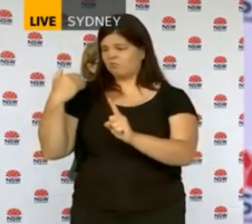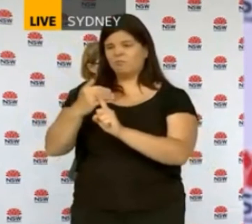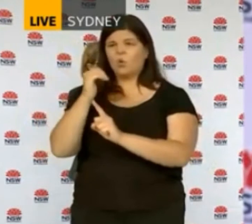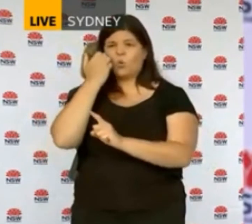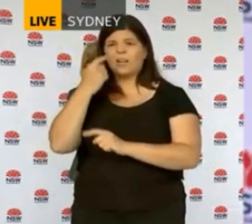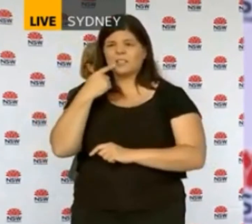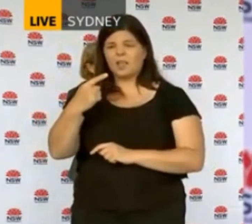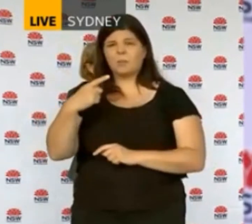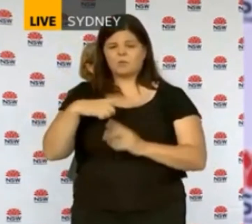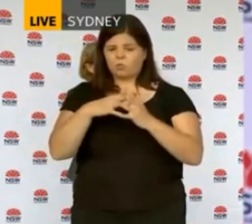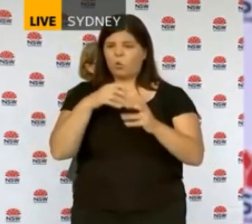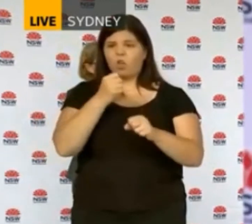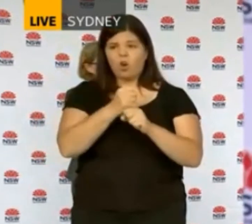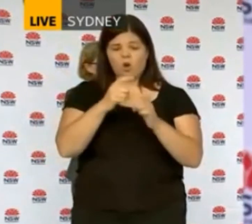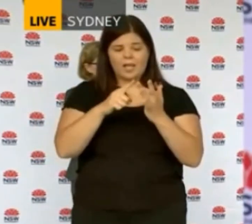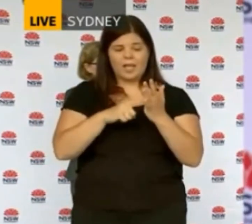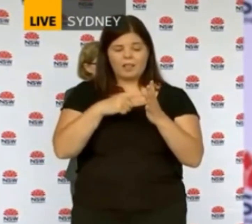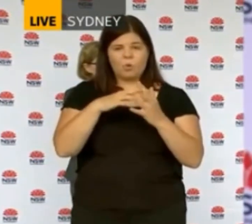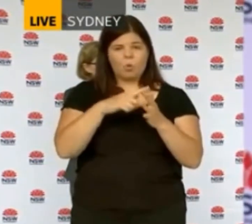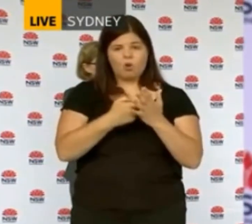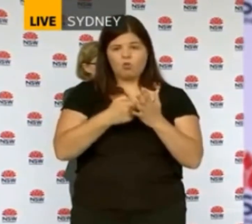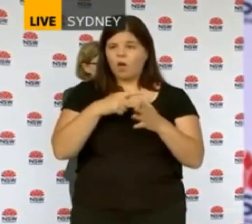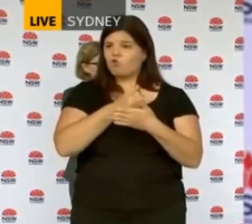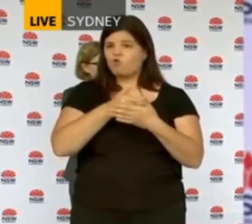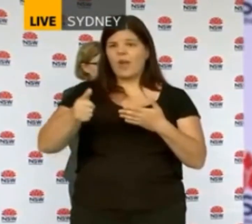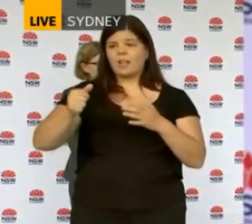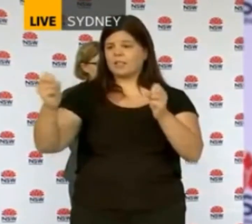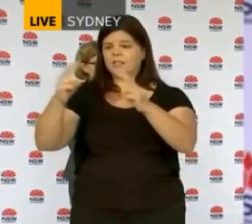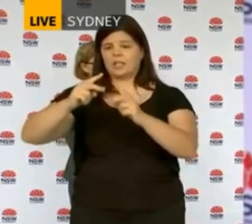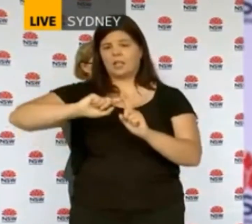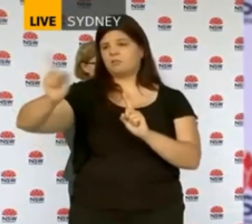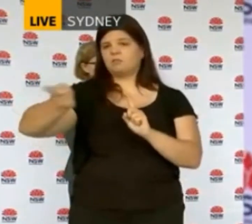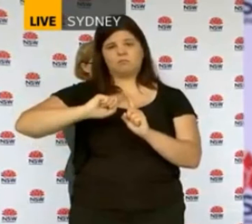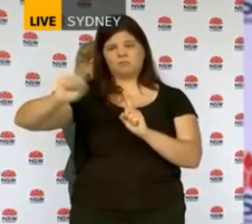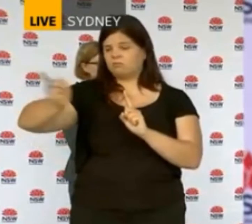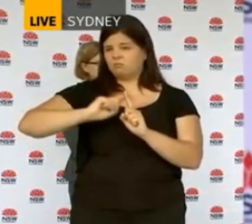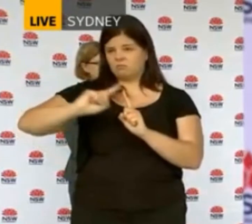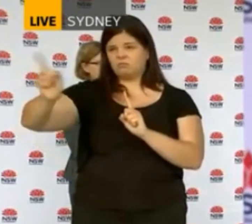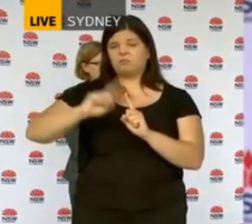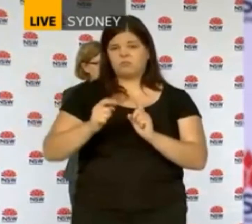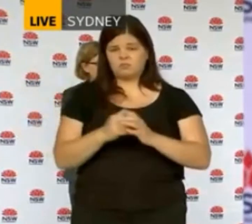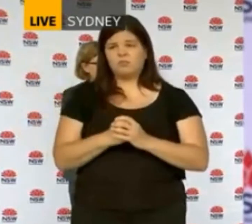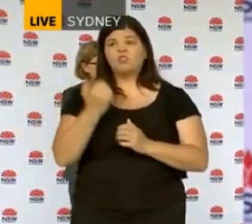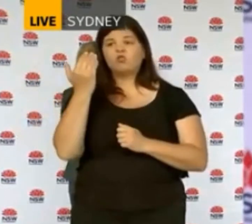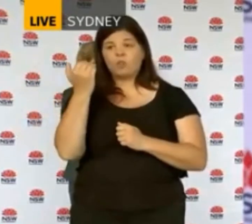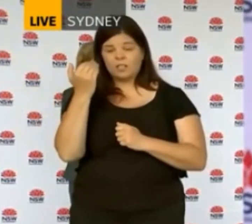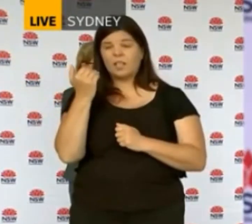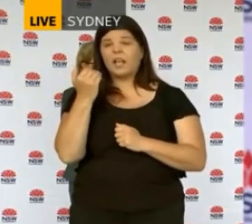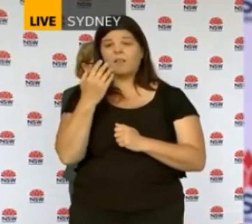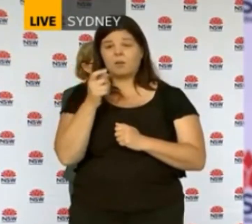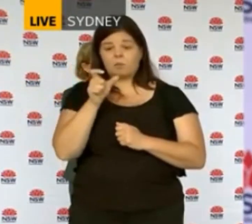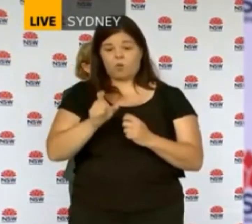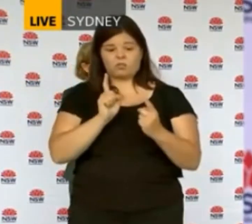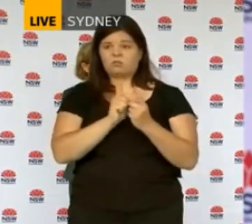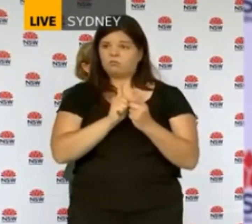individuals that had travelled into the Wollongong-Illawarra area. And only a couple of days ago we had indicated that there was a case connected to a close